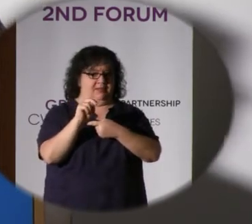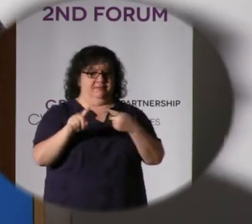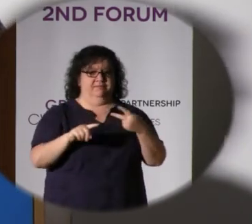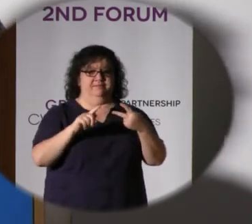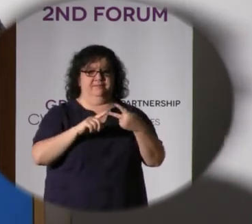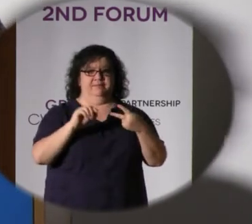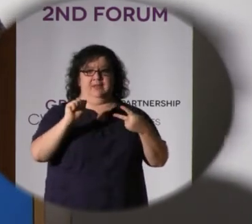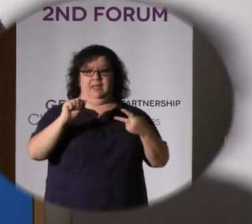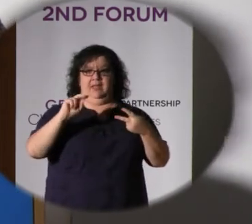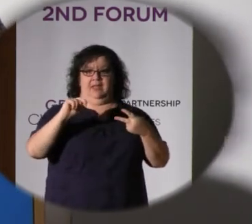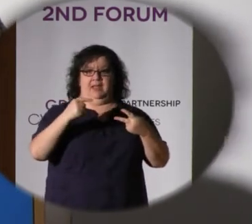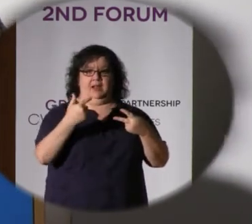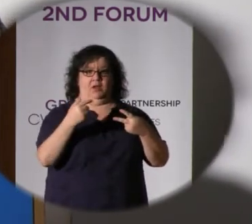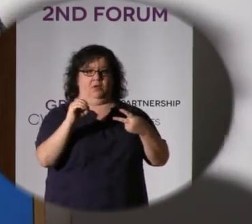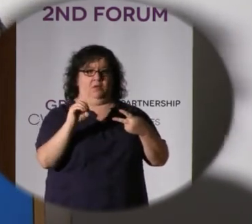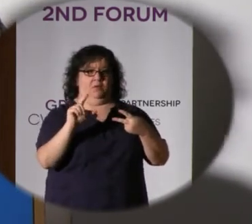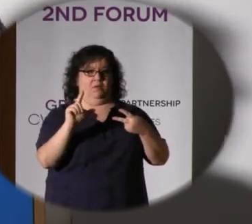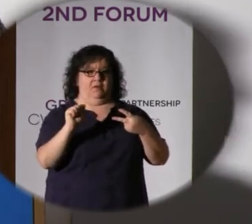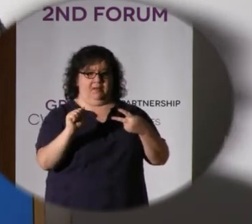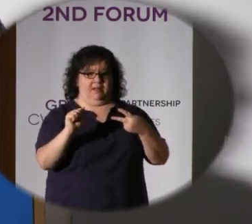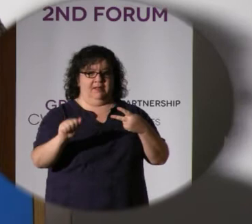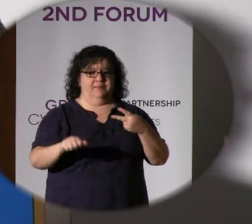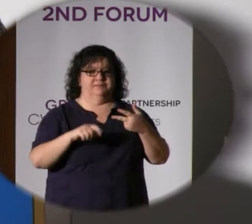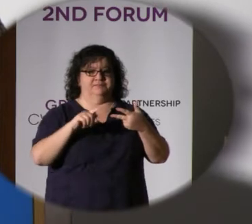as a program planner and